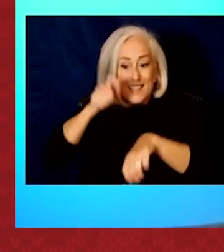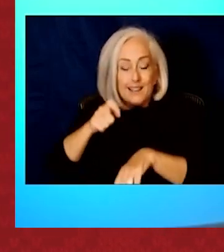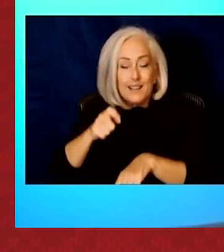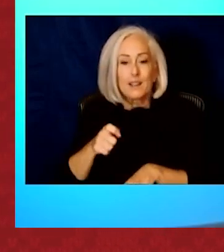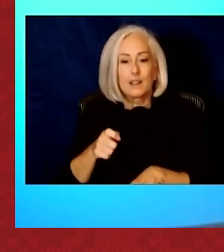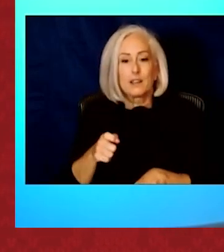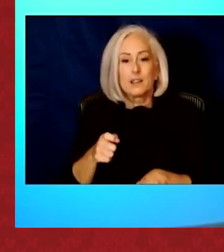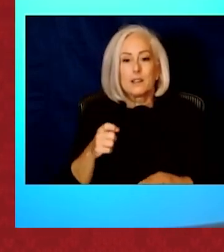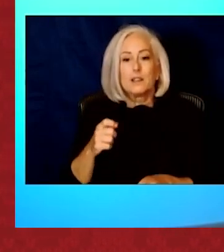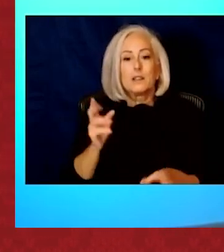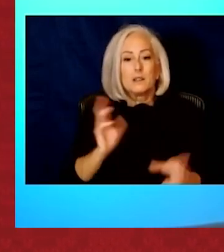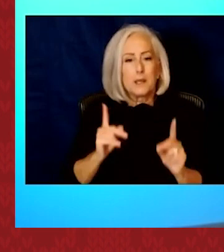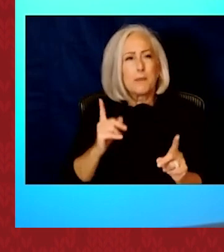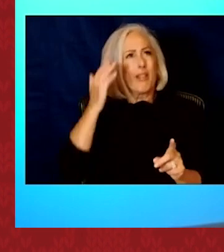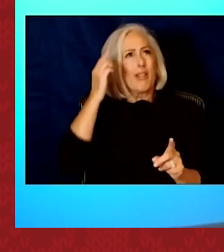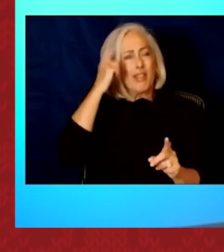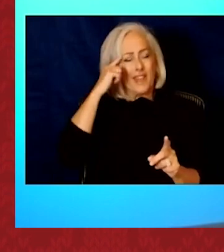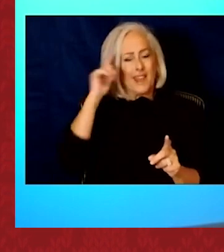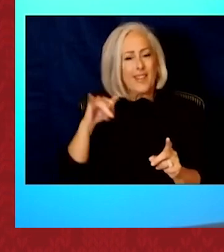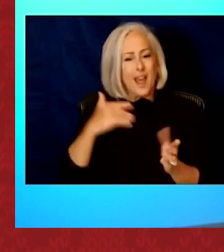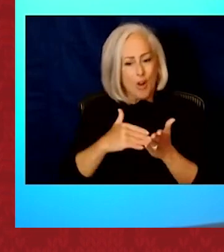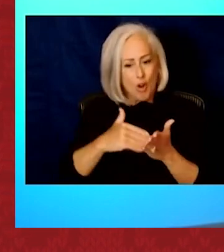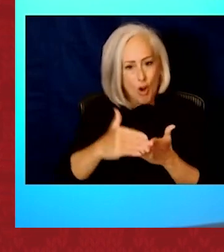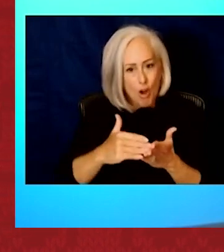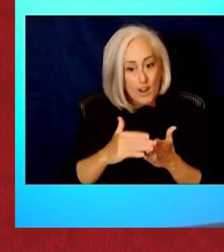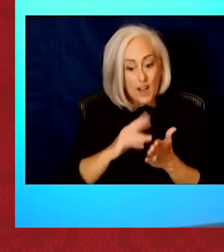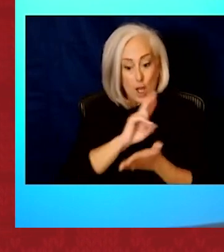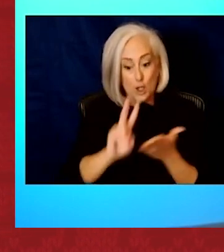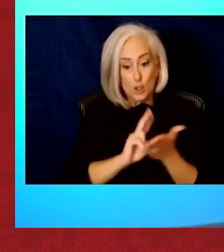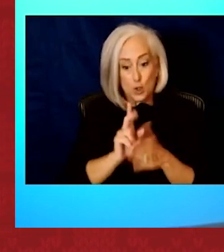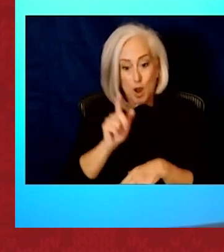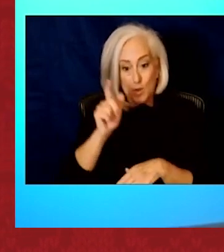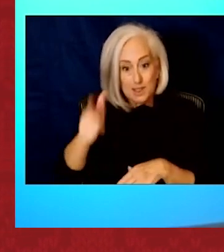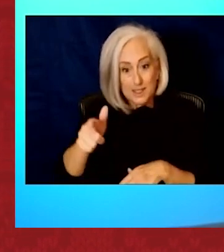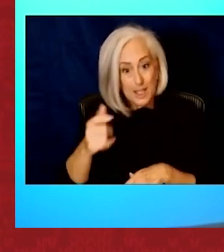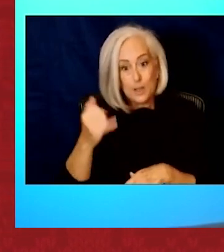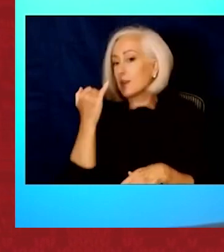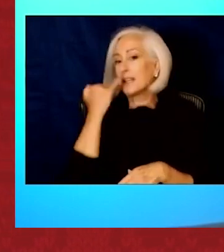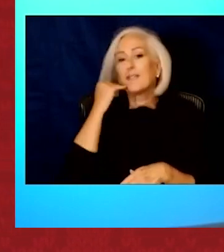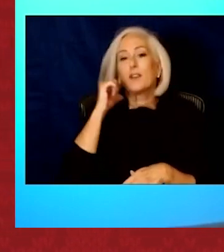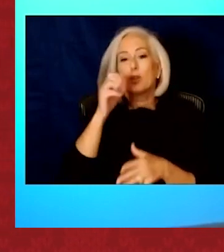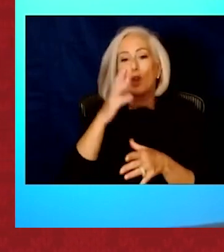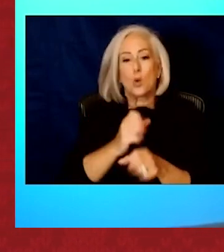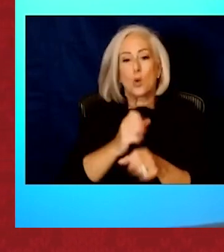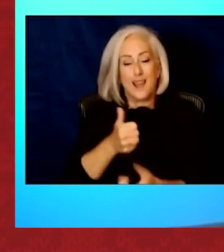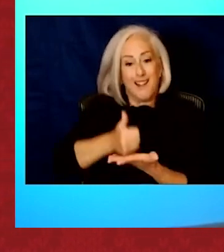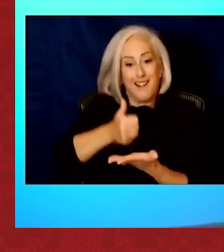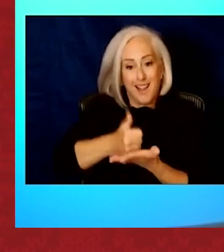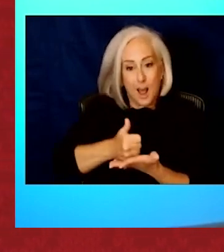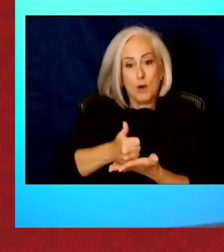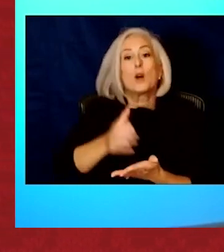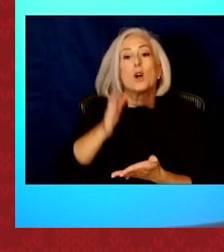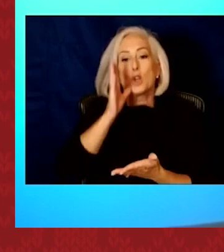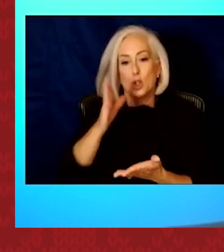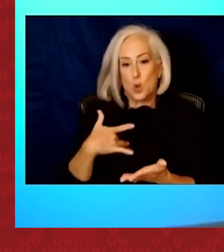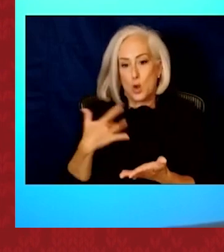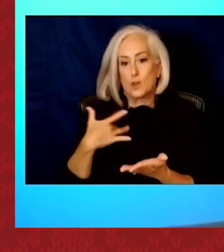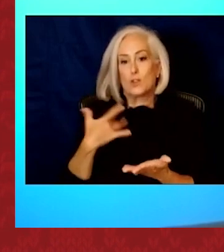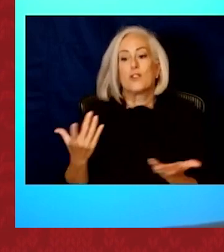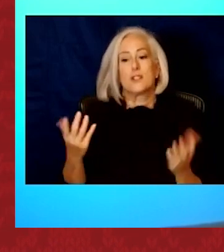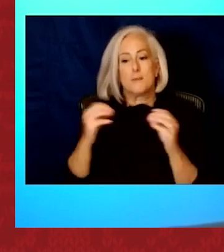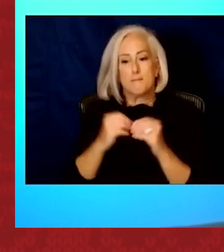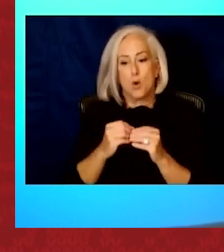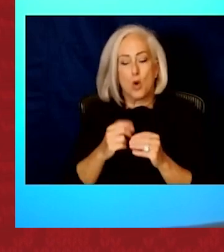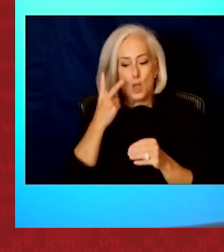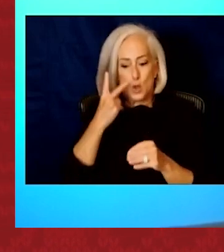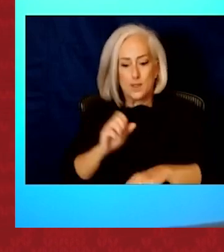bit. Until maybe 2 hours later, if you don't seek care, it'll definitely, you'll start to feel it. You'll see the swelling. You can see on